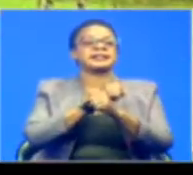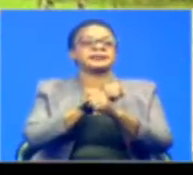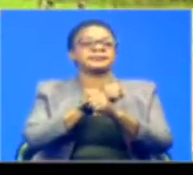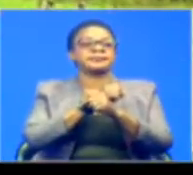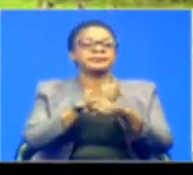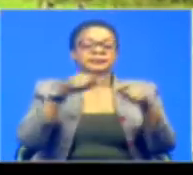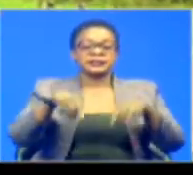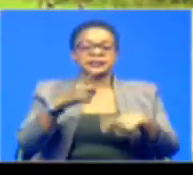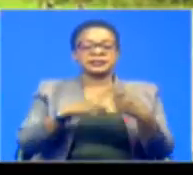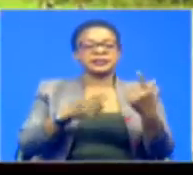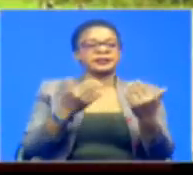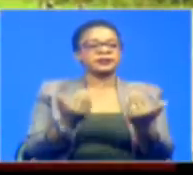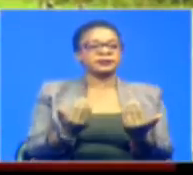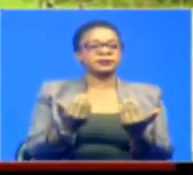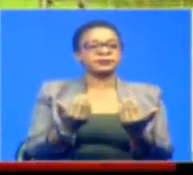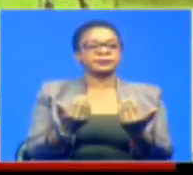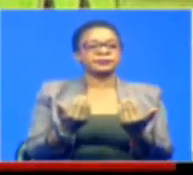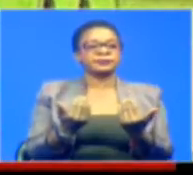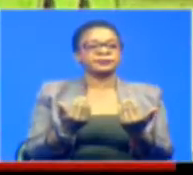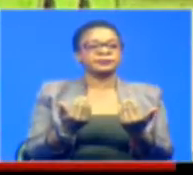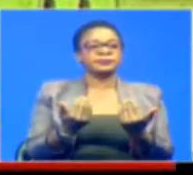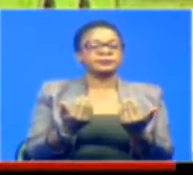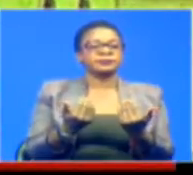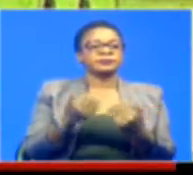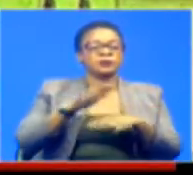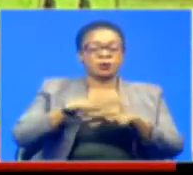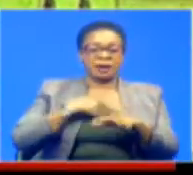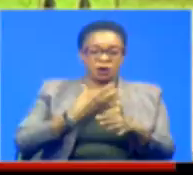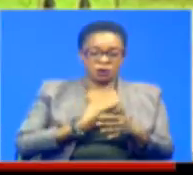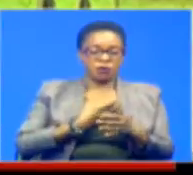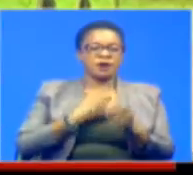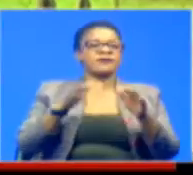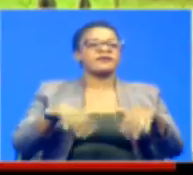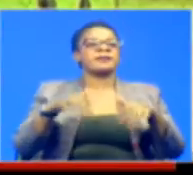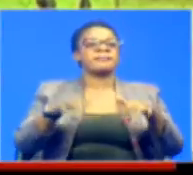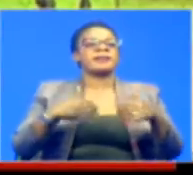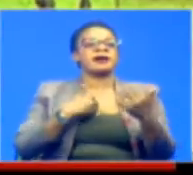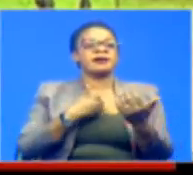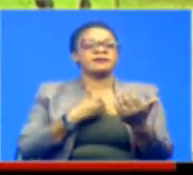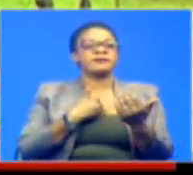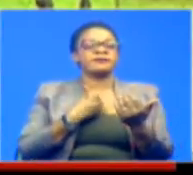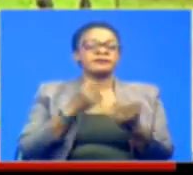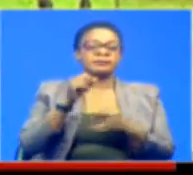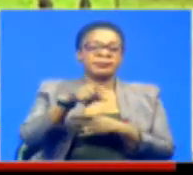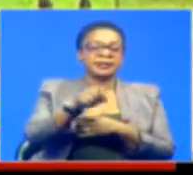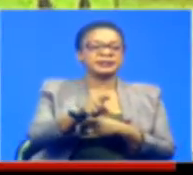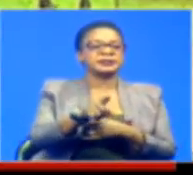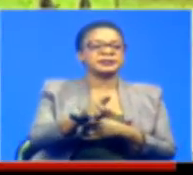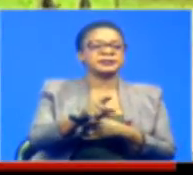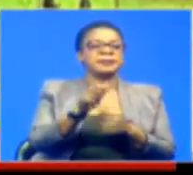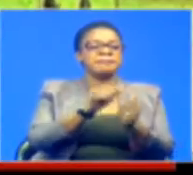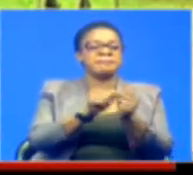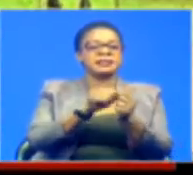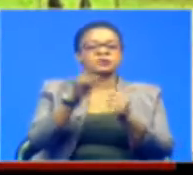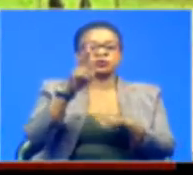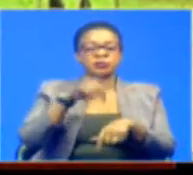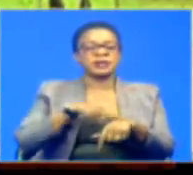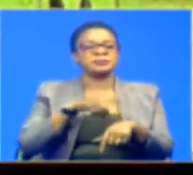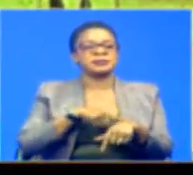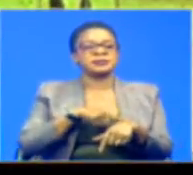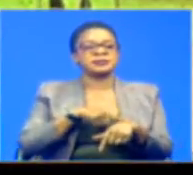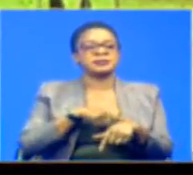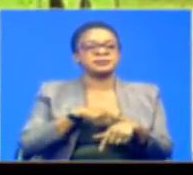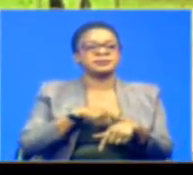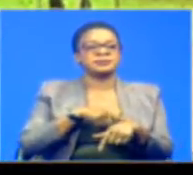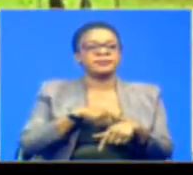now, on my own farm, I have had to plant maize twice because